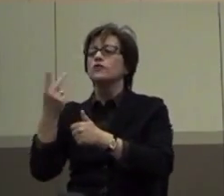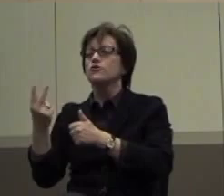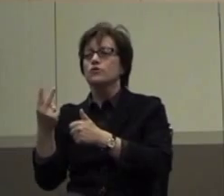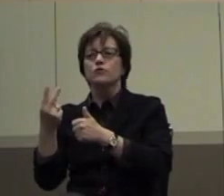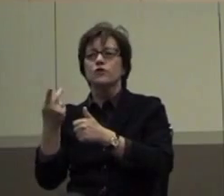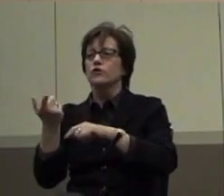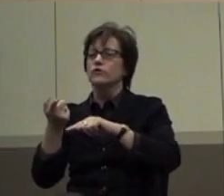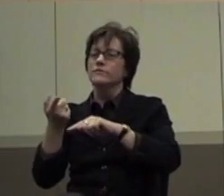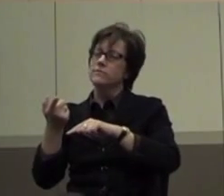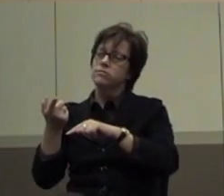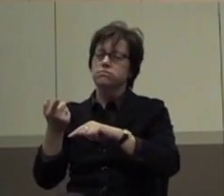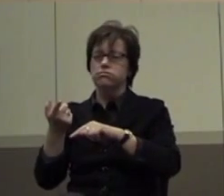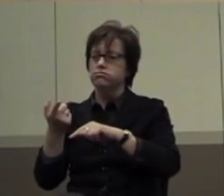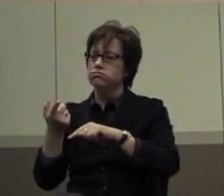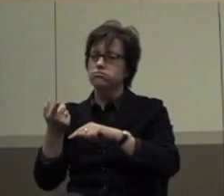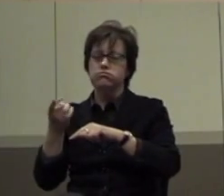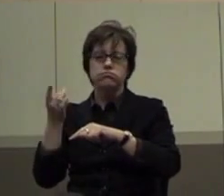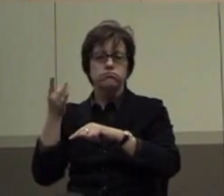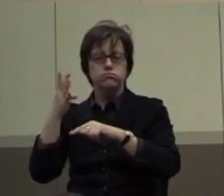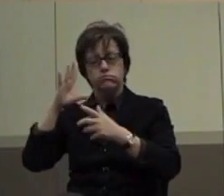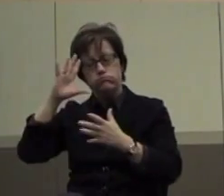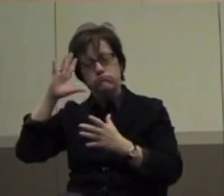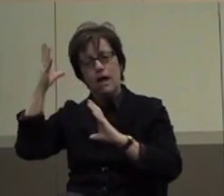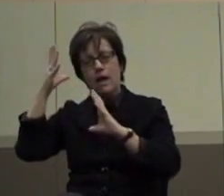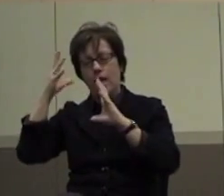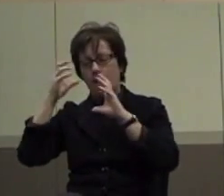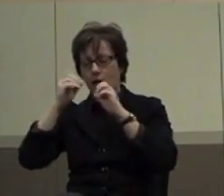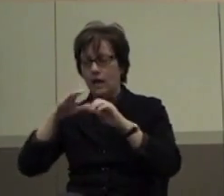all 5, you'll be so splintered you'll get nothing done.